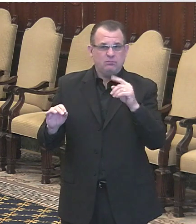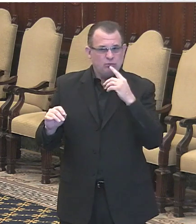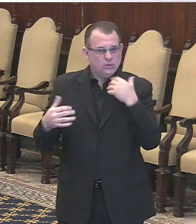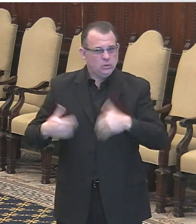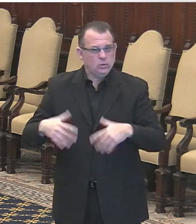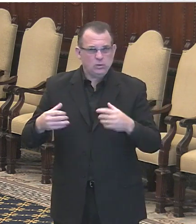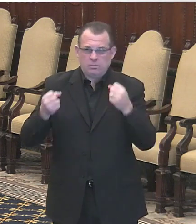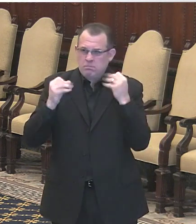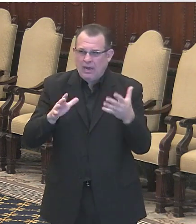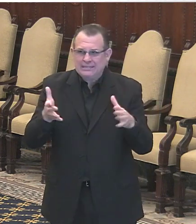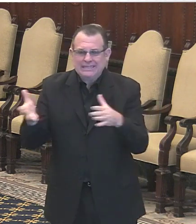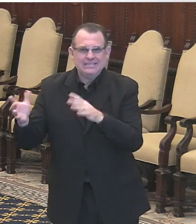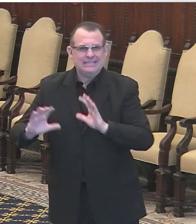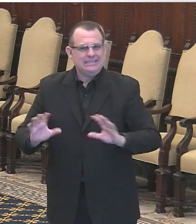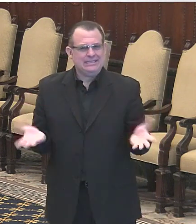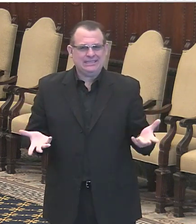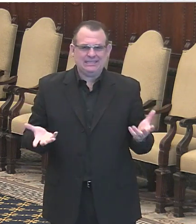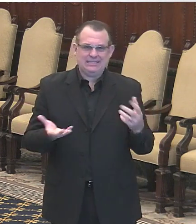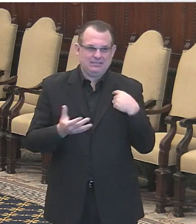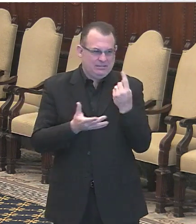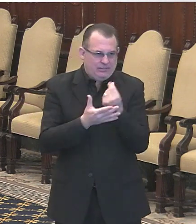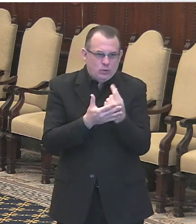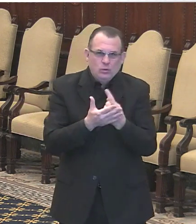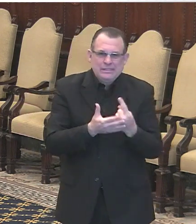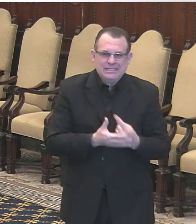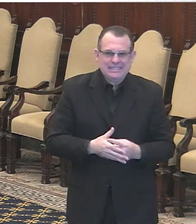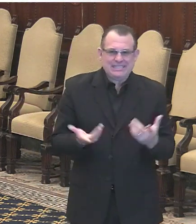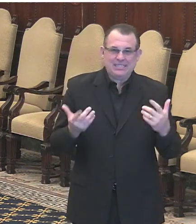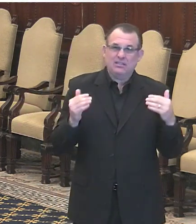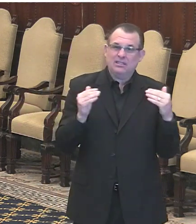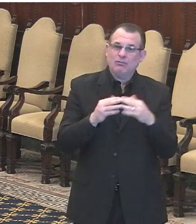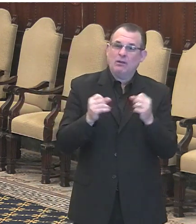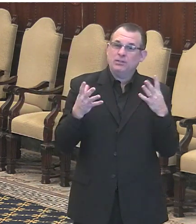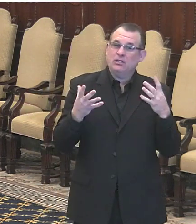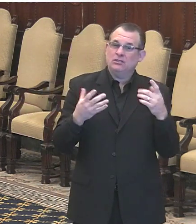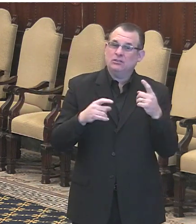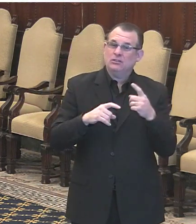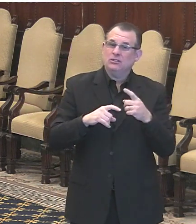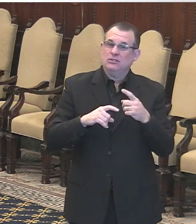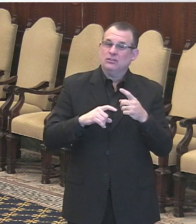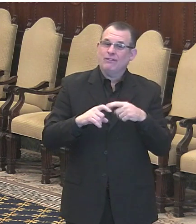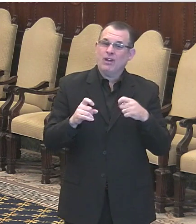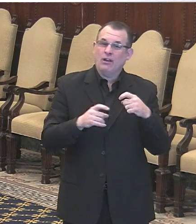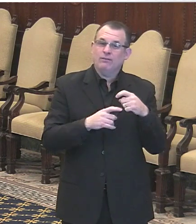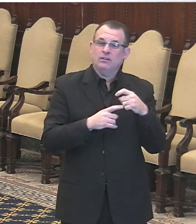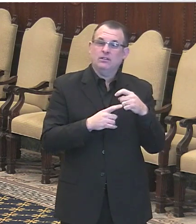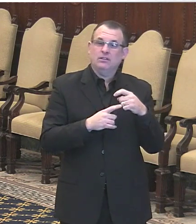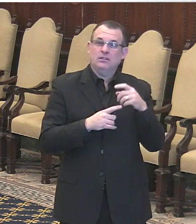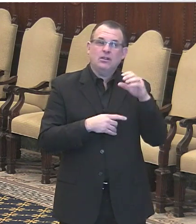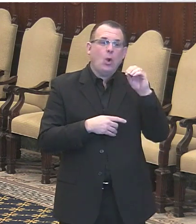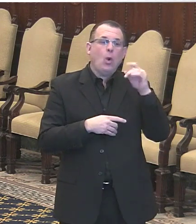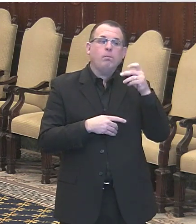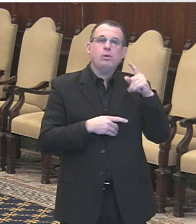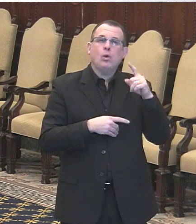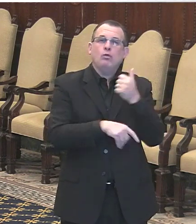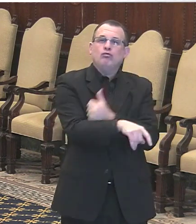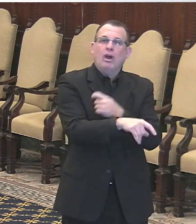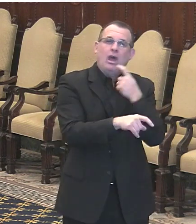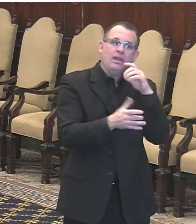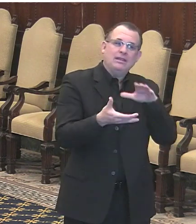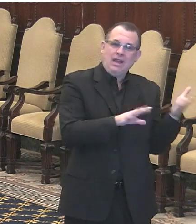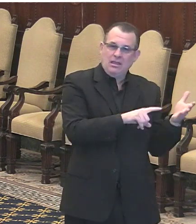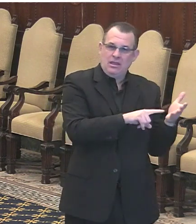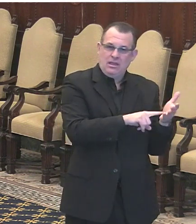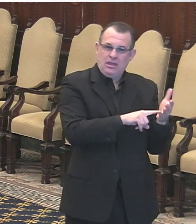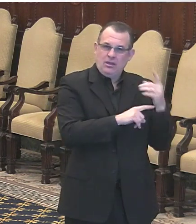happened in just a few weeks, and that's almost as many deaths as we have from the opioid crisis over the period of an entire year. If there's any consolation, the